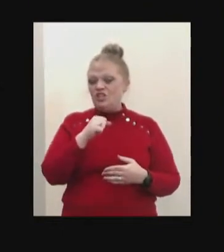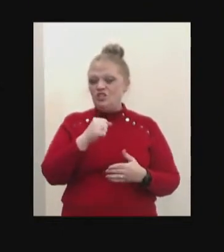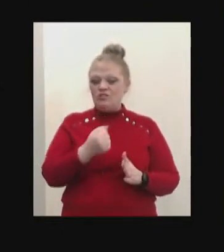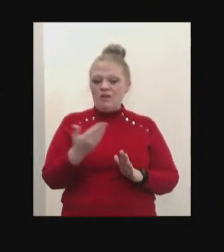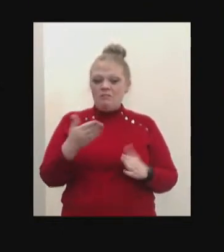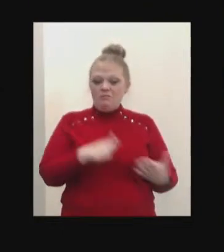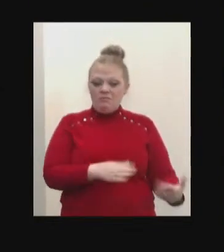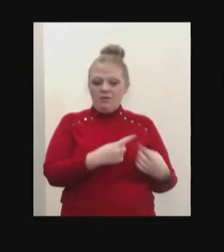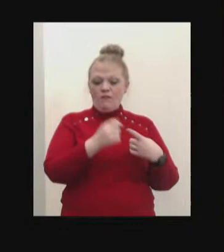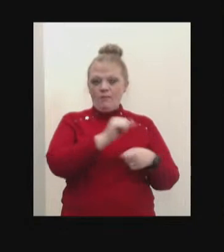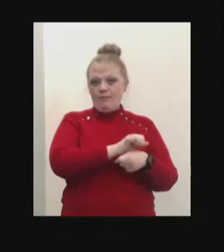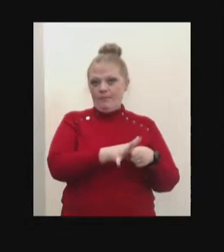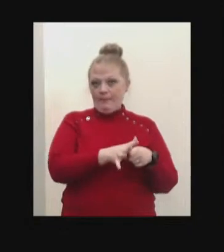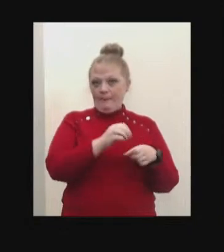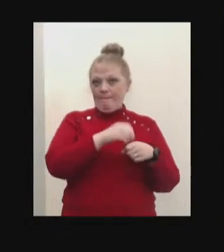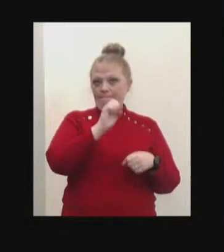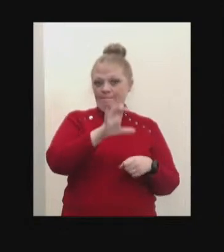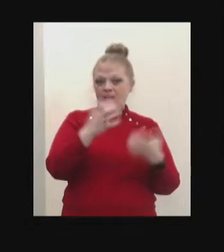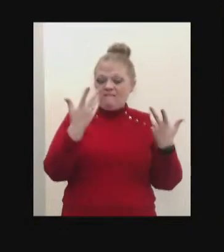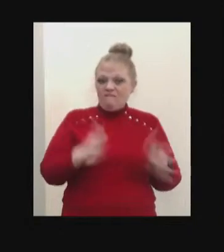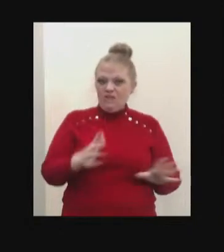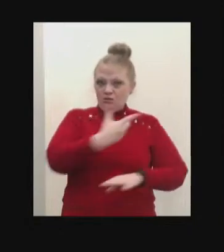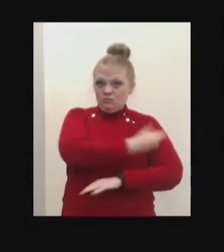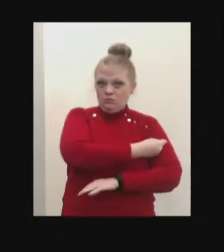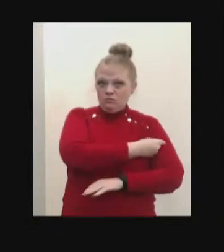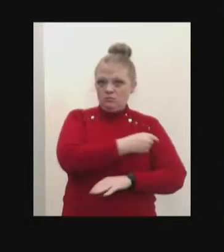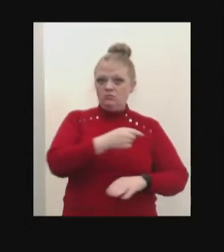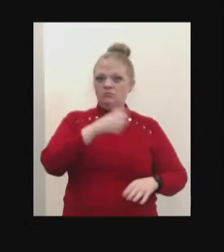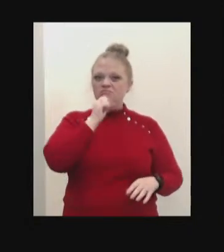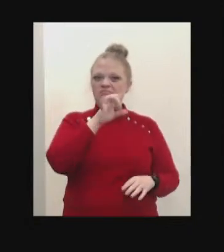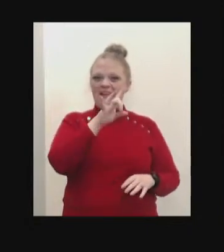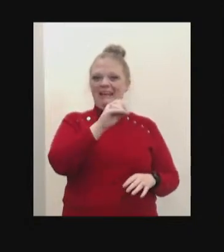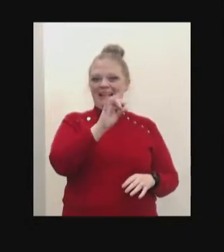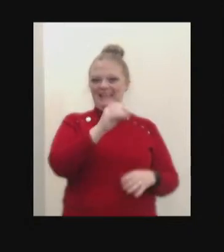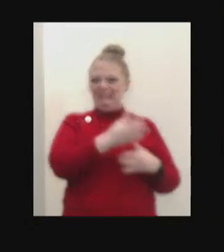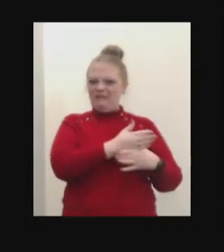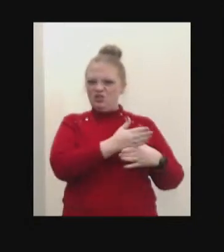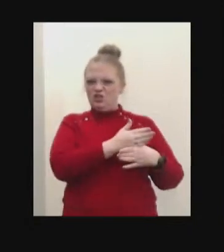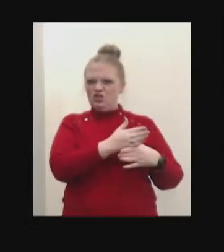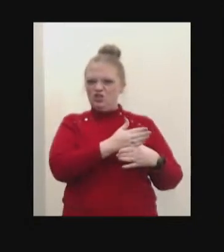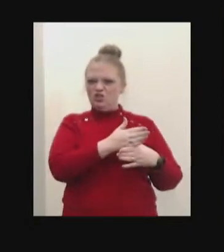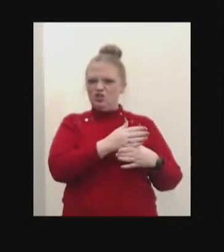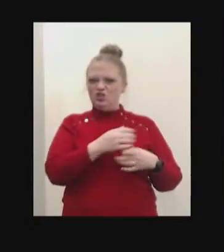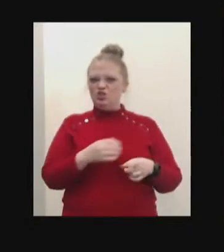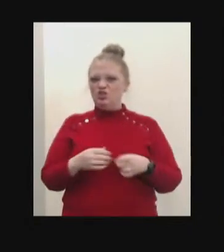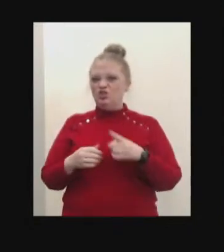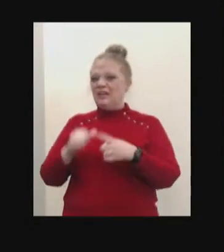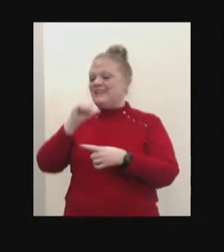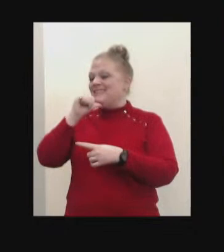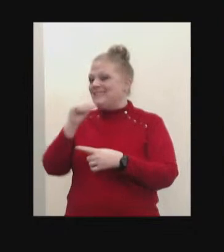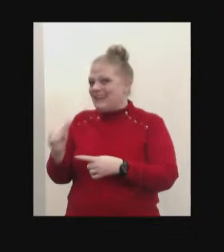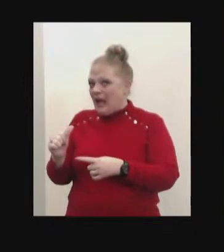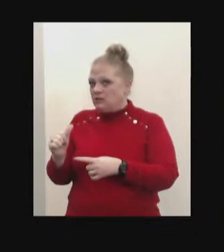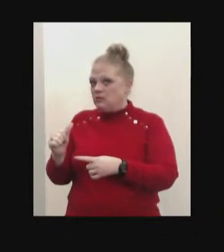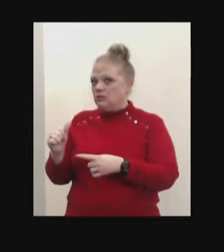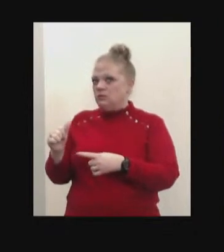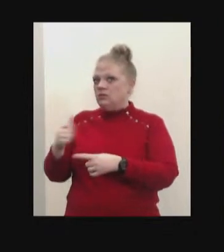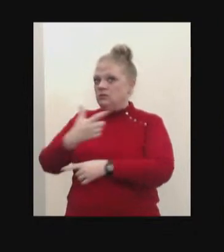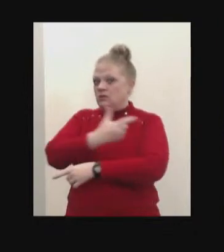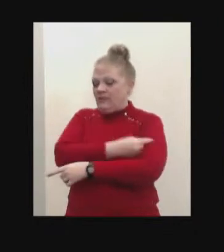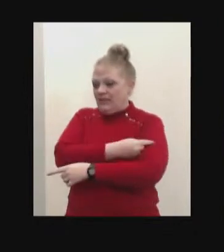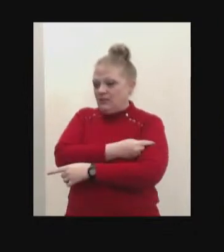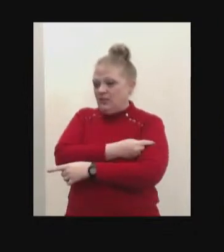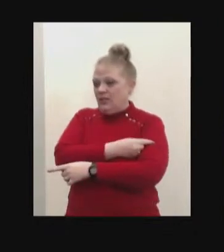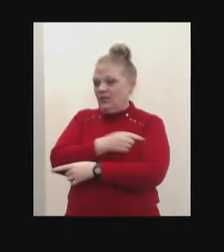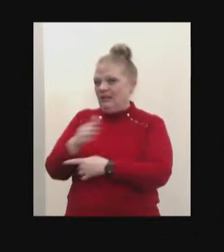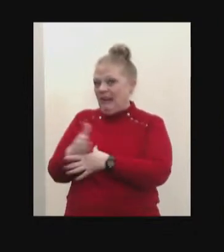in Erie County that were fully vaccinated were 80. The average age of those who were not fully vaccinated who perished were 70.